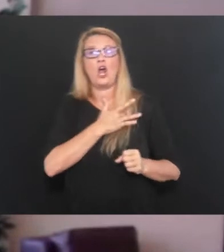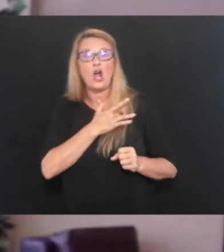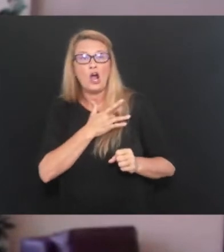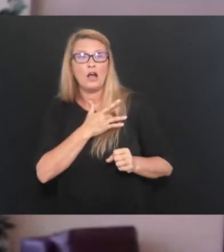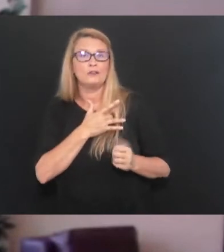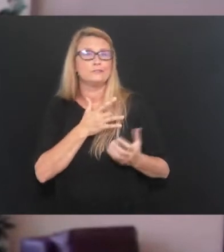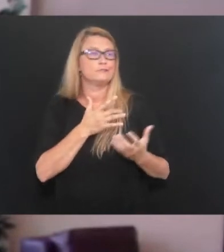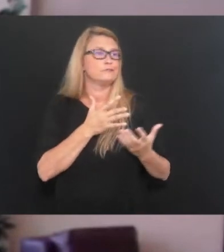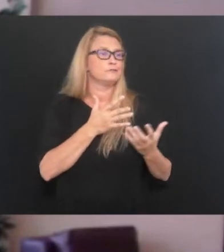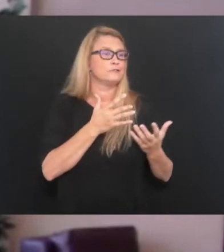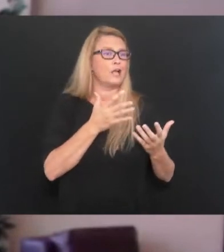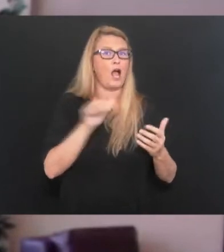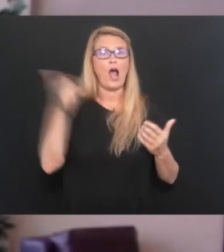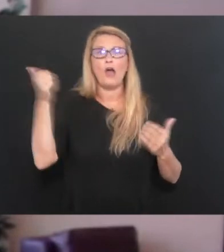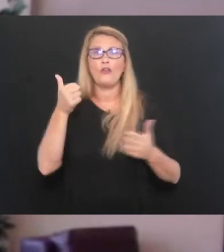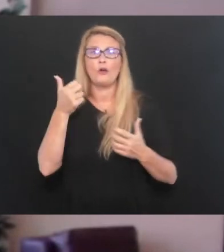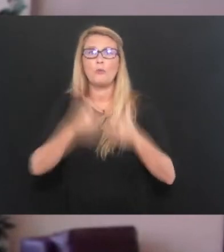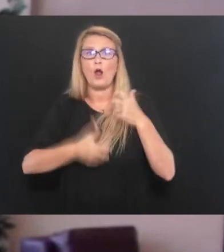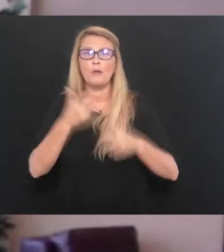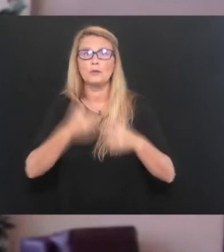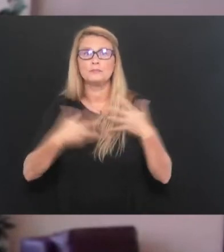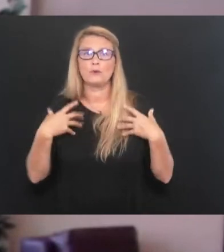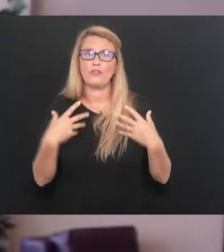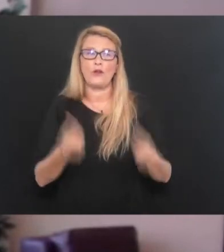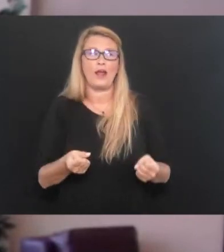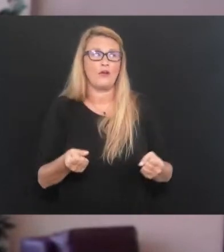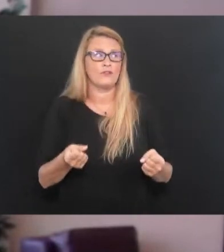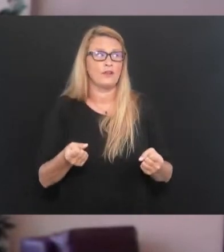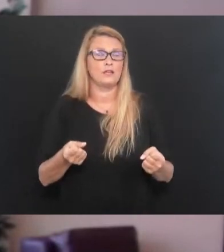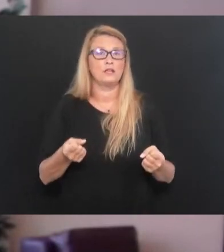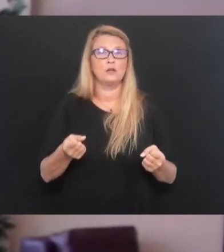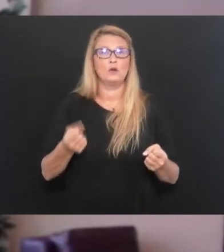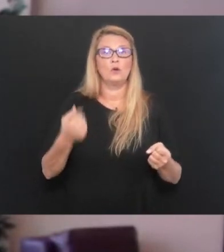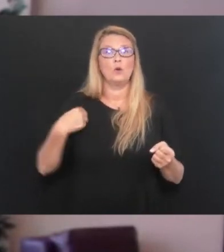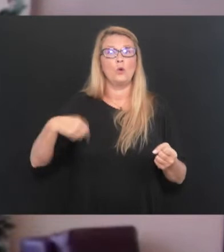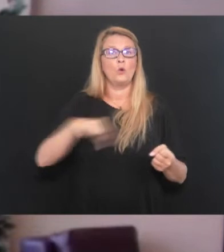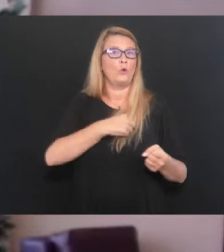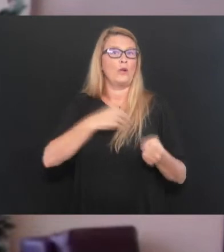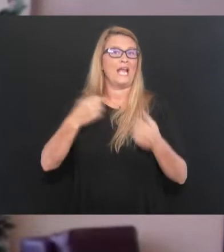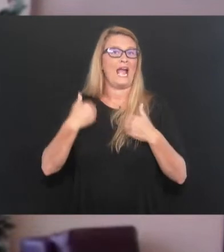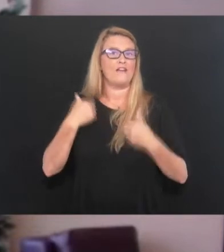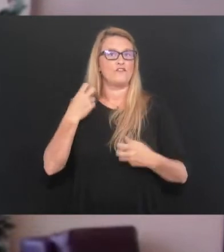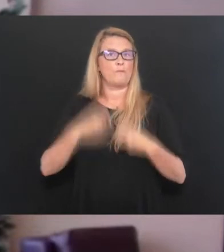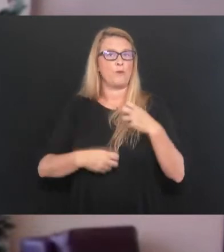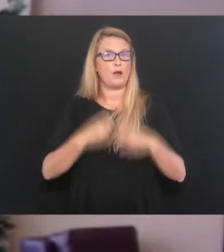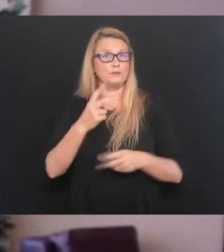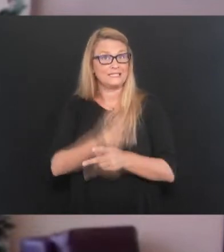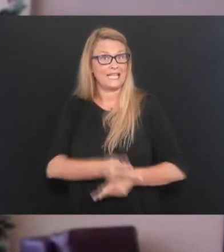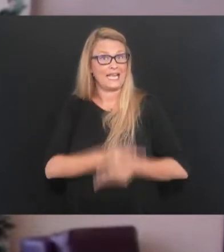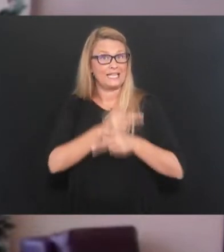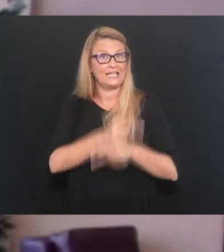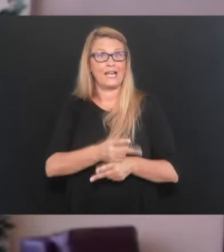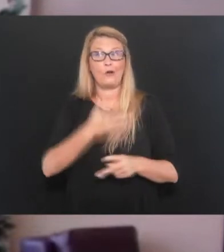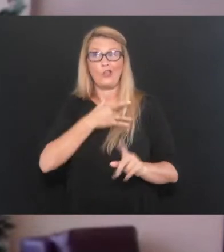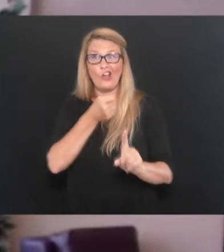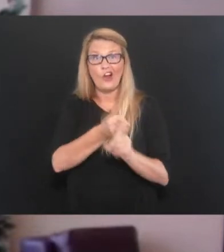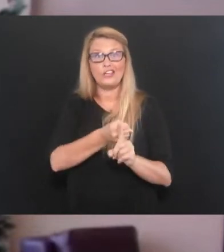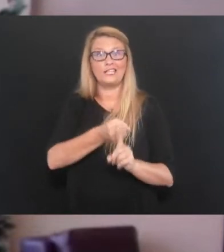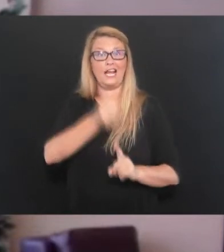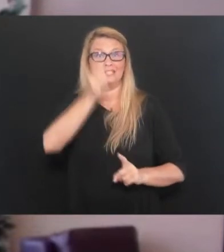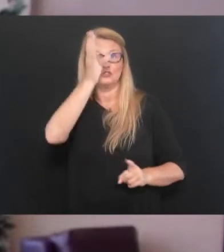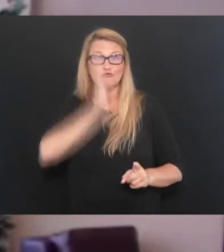the folks that have complications from that have problems, but also we have problems taking care of people with heart attacks and strokes